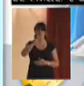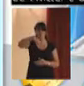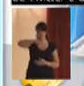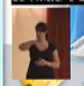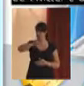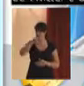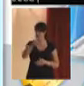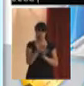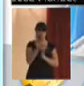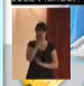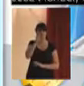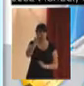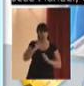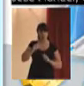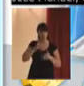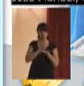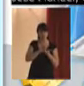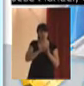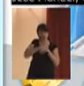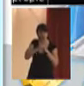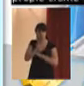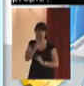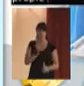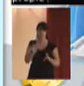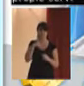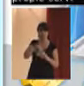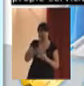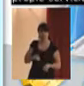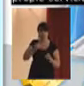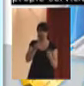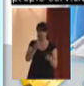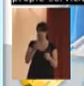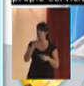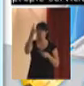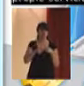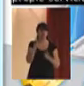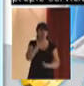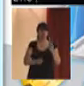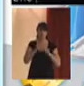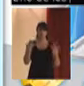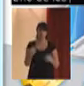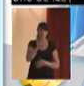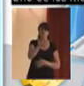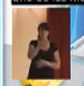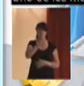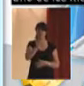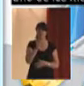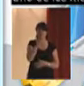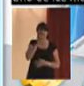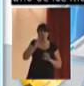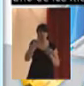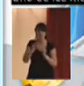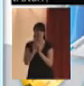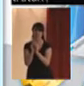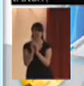this allows to manage the service and offer content. One of the main problems, URLs that